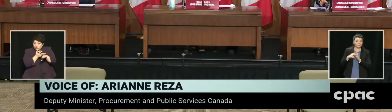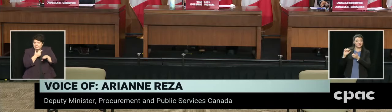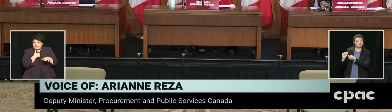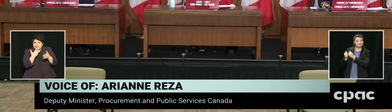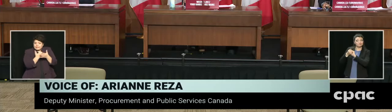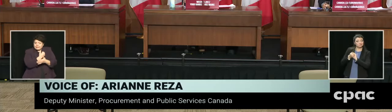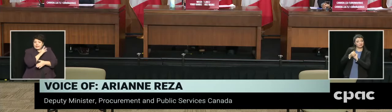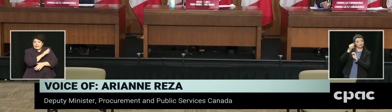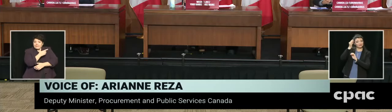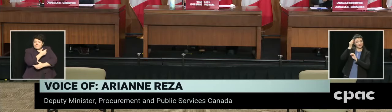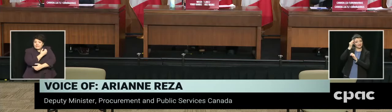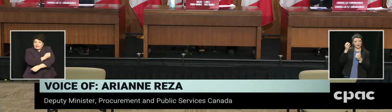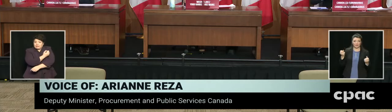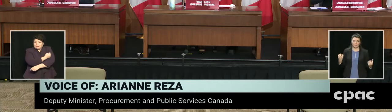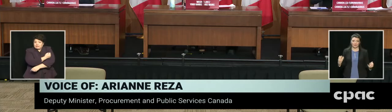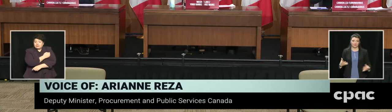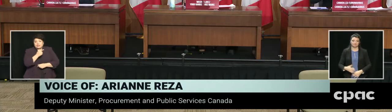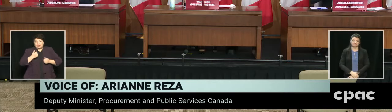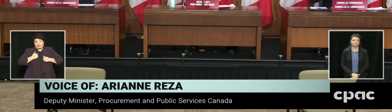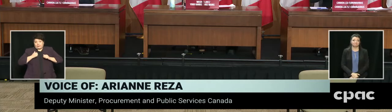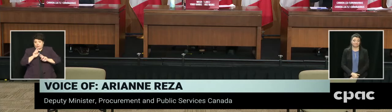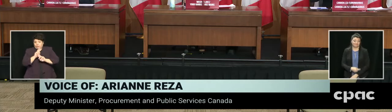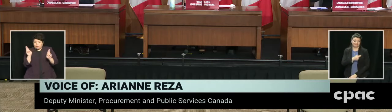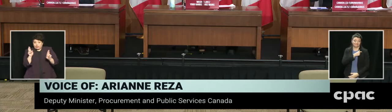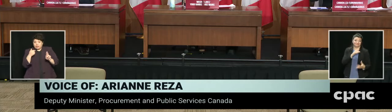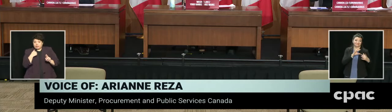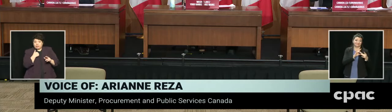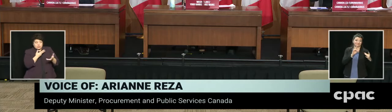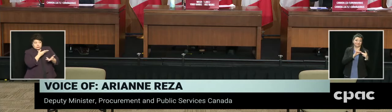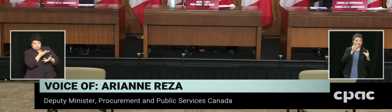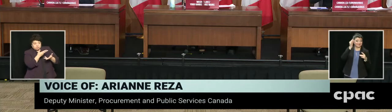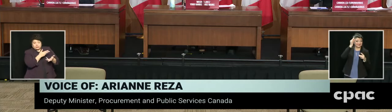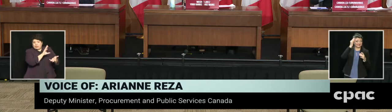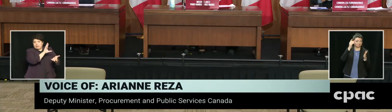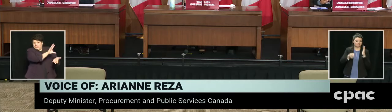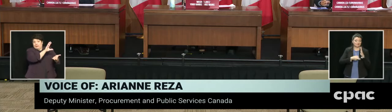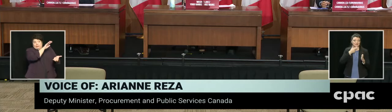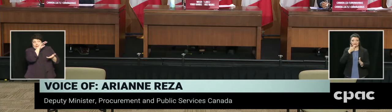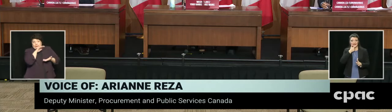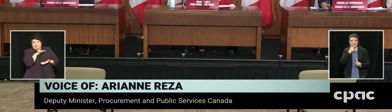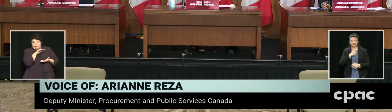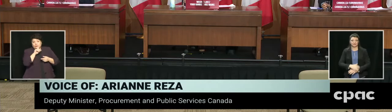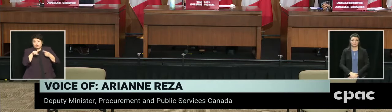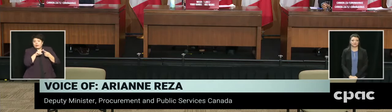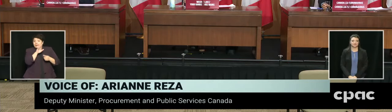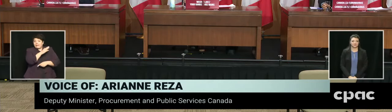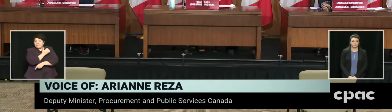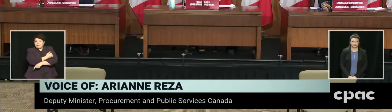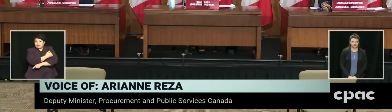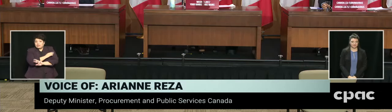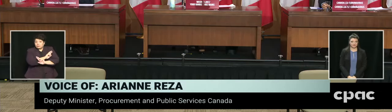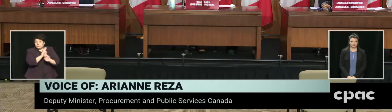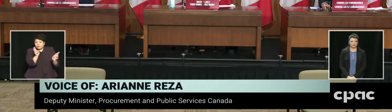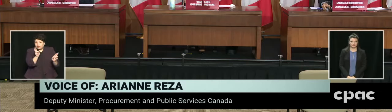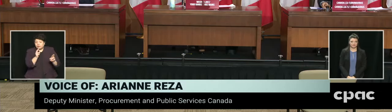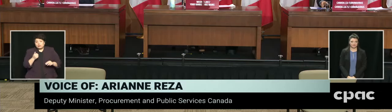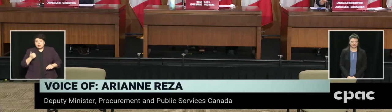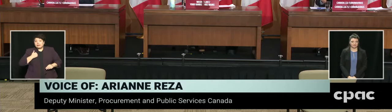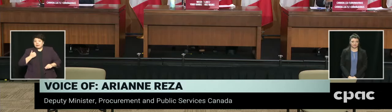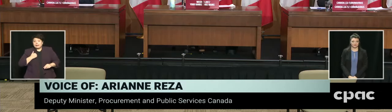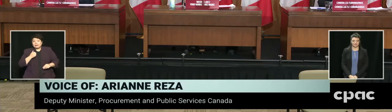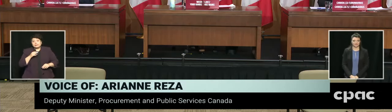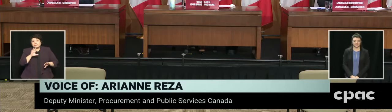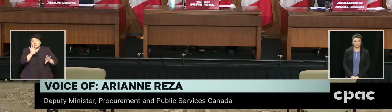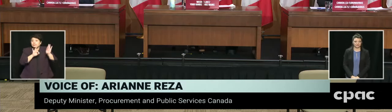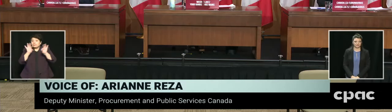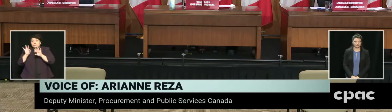that Canada is well positioned to receive doses as safe and effective vaccines are ready. Canada's vaccine selection is guided